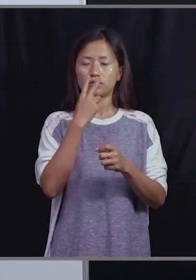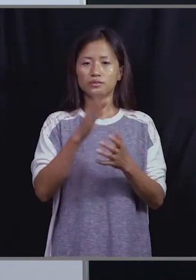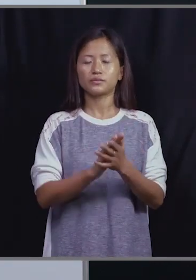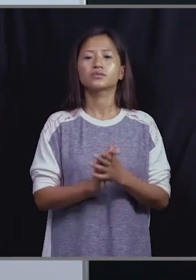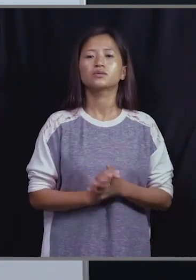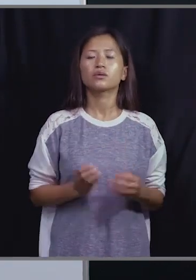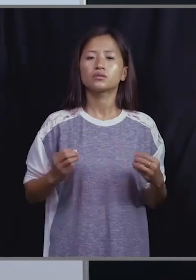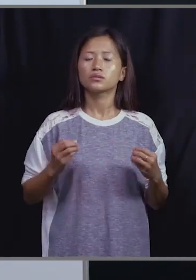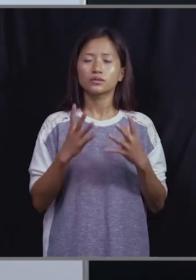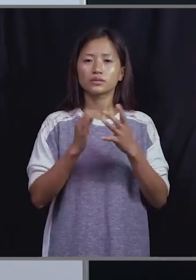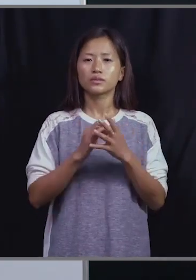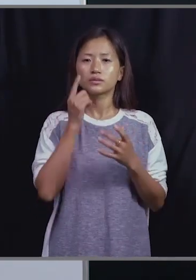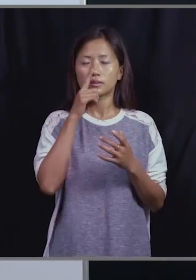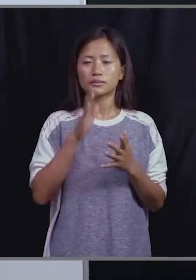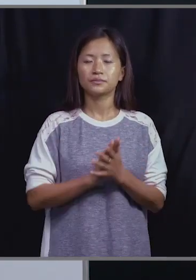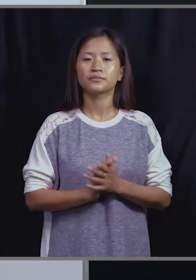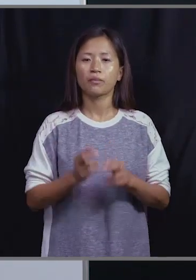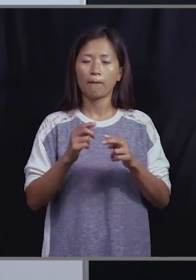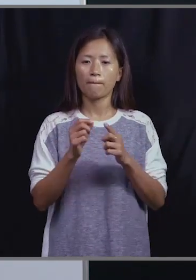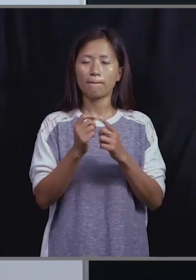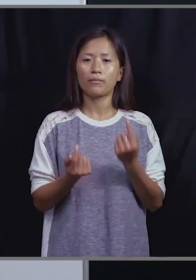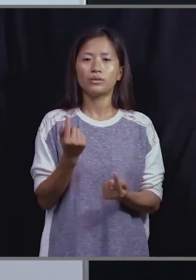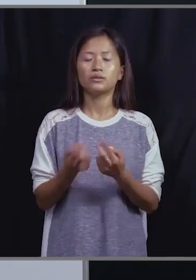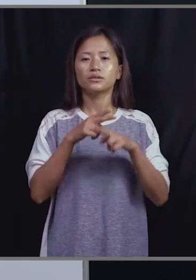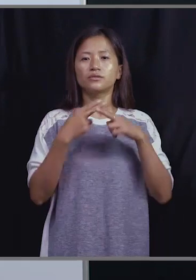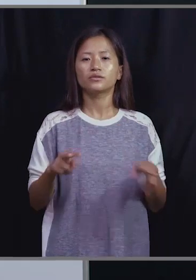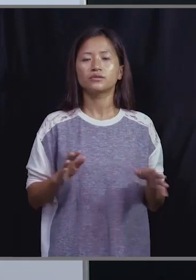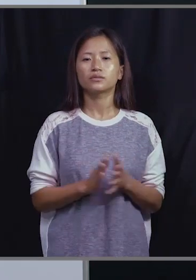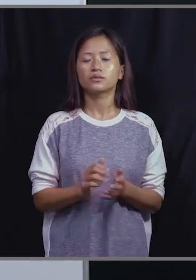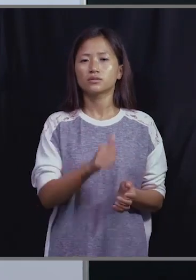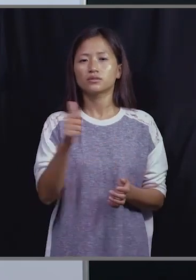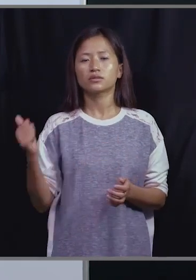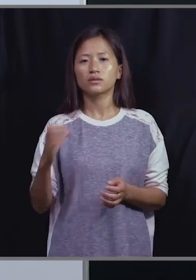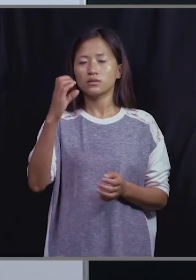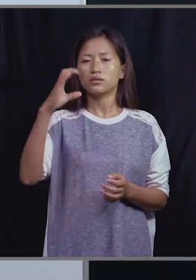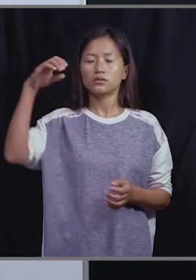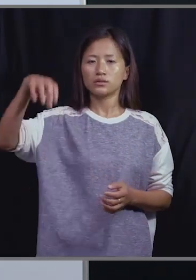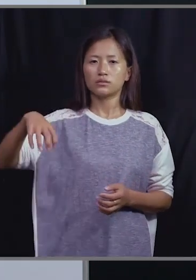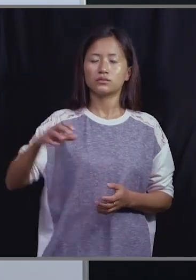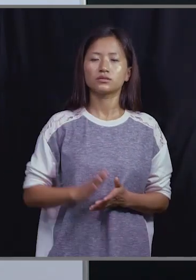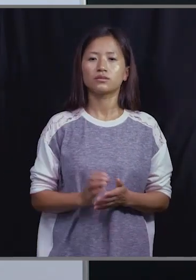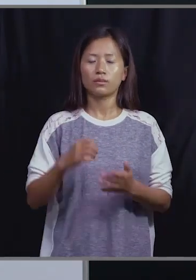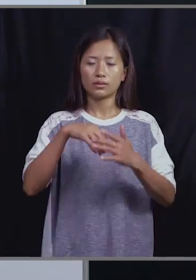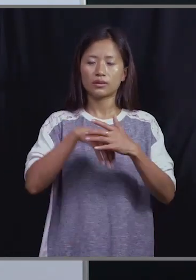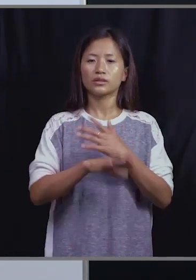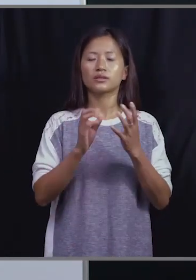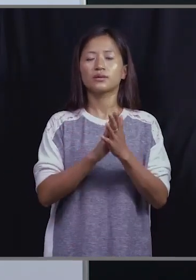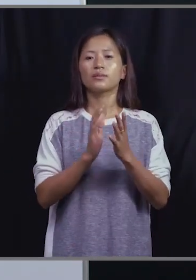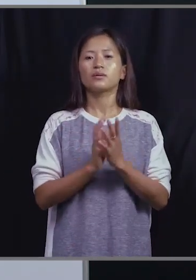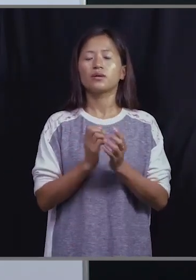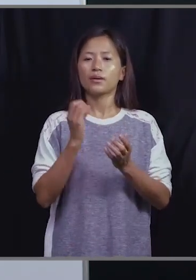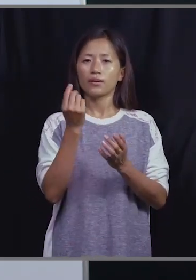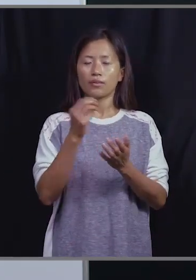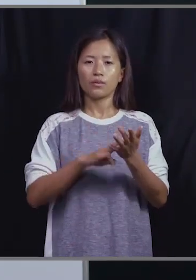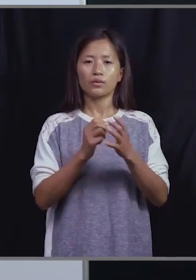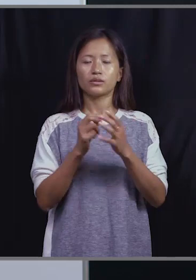also expressed her political freedom, and even countries like Armenia and Moldavia. All these countries,